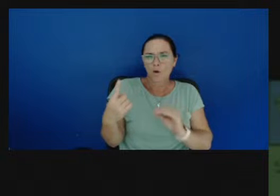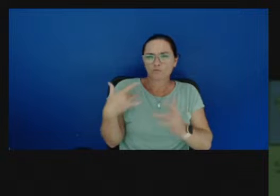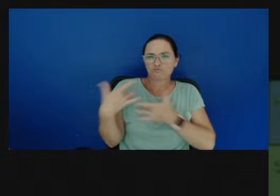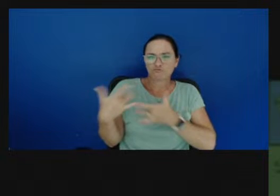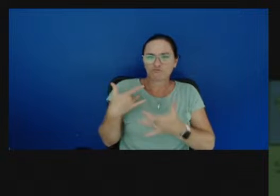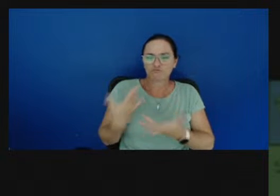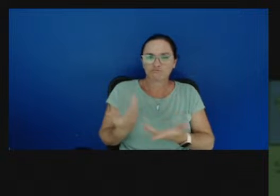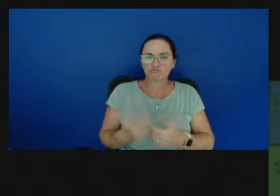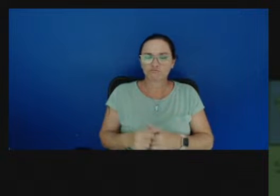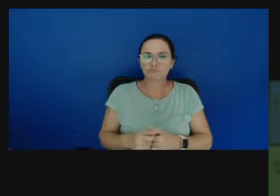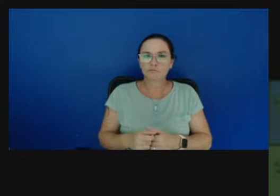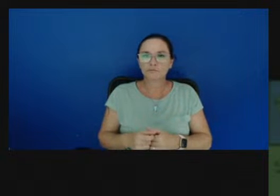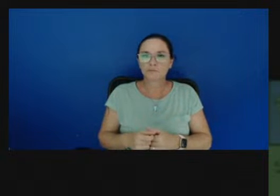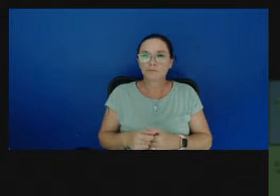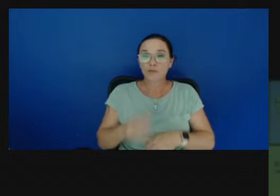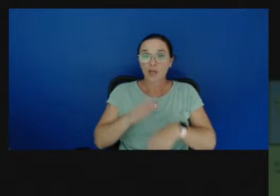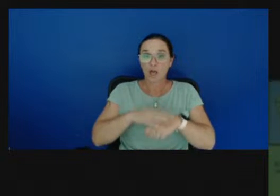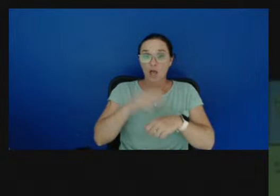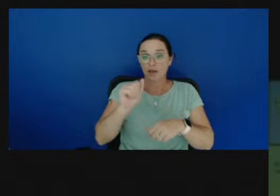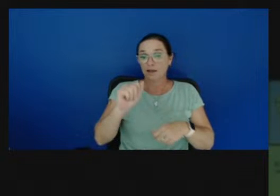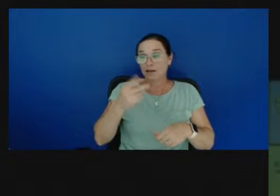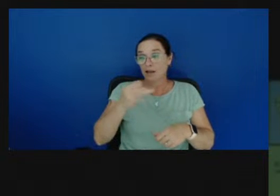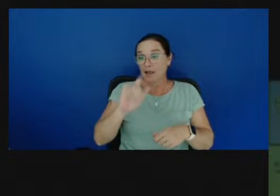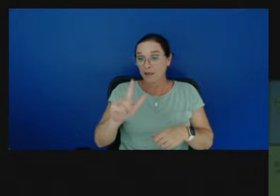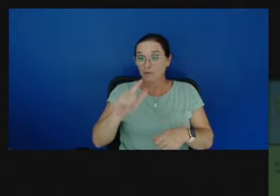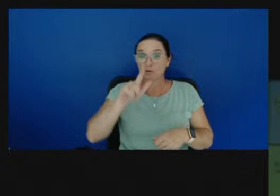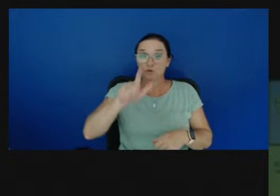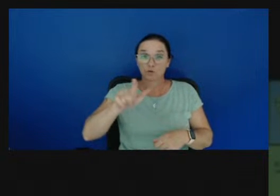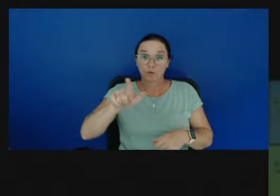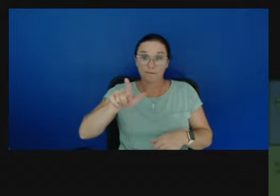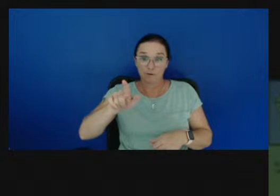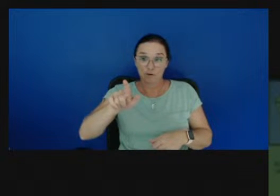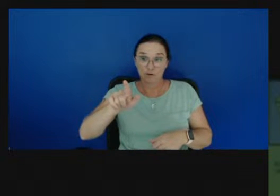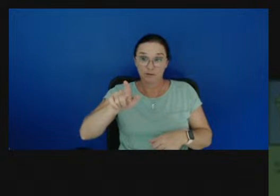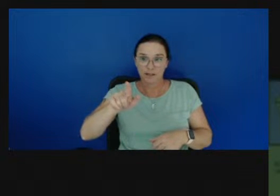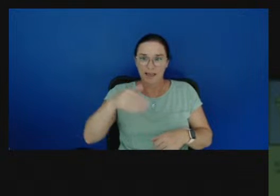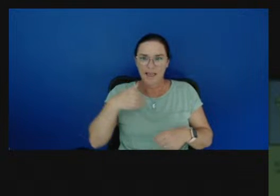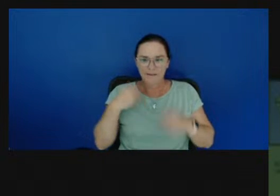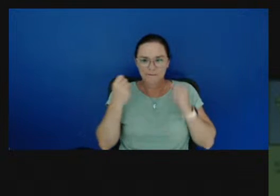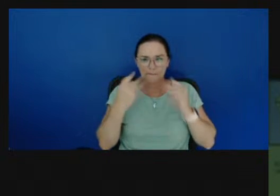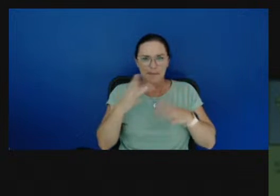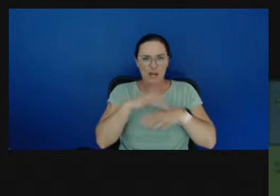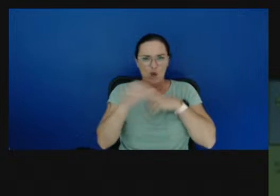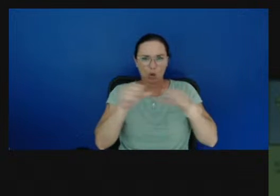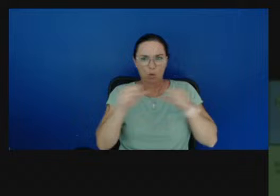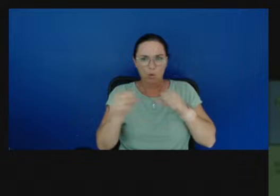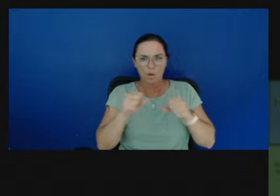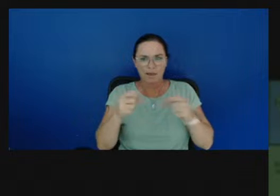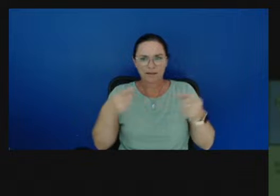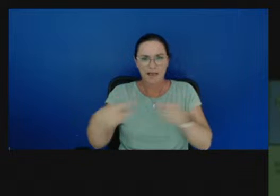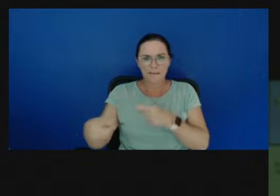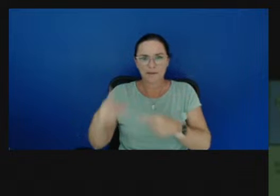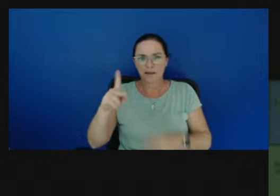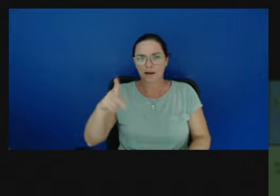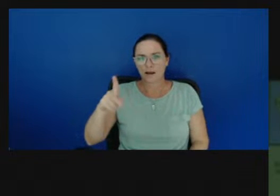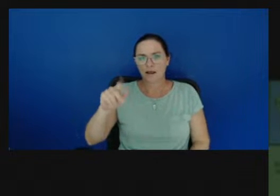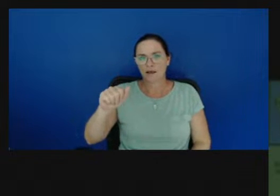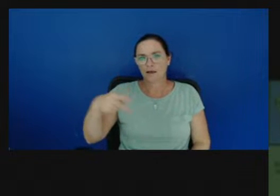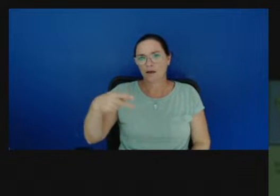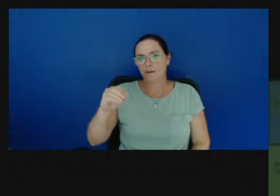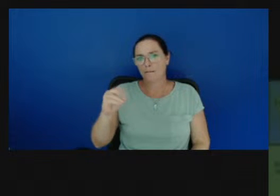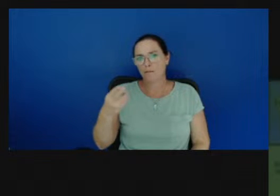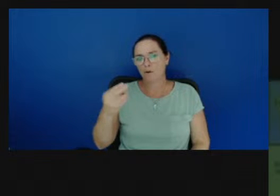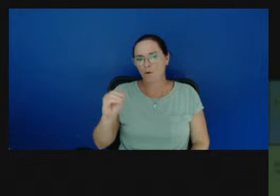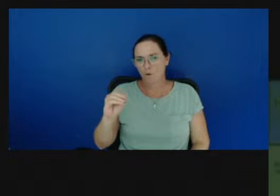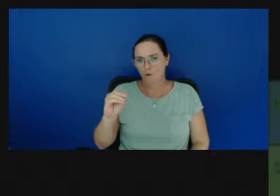concerned. On April 21st, there were numerous earthquakes reported in Kapoho. The next day, things were